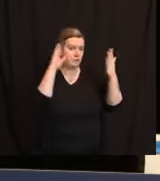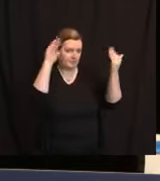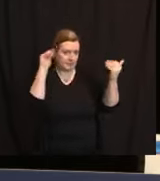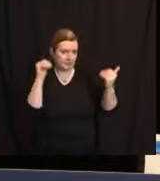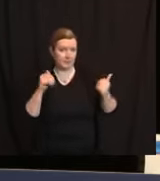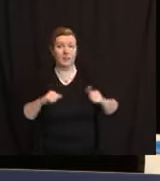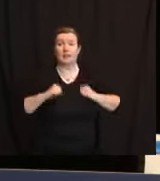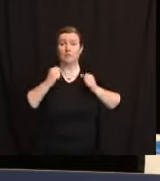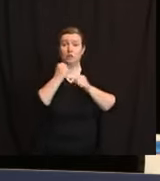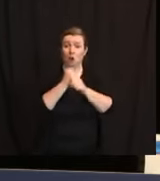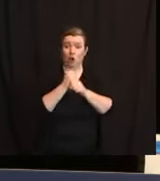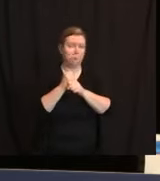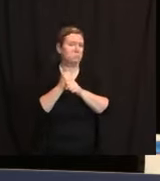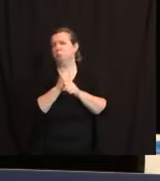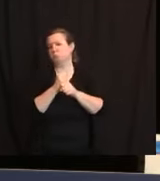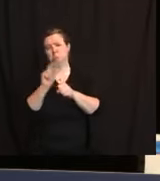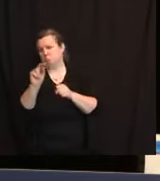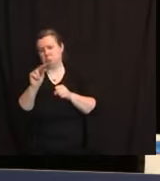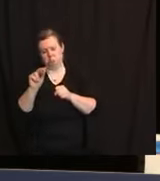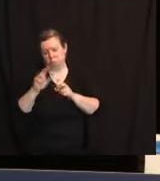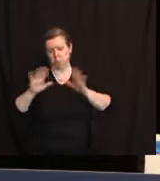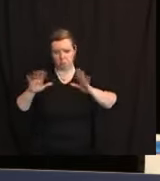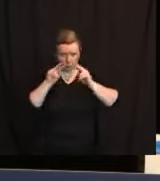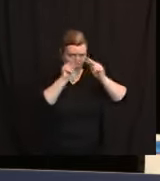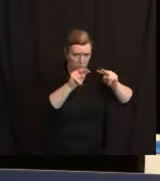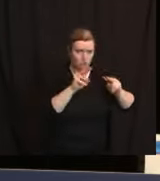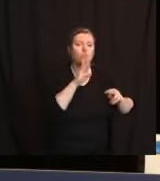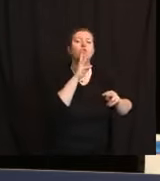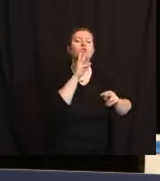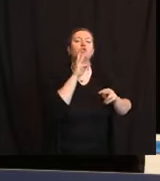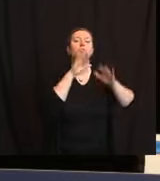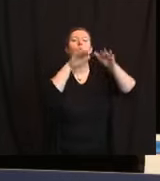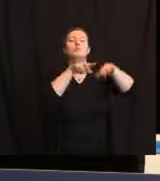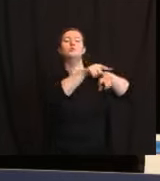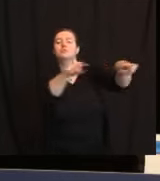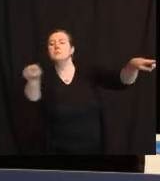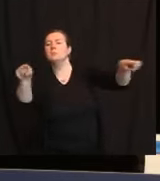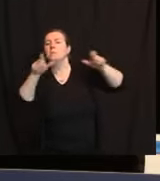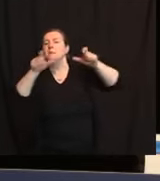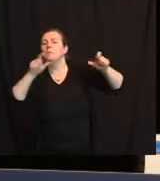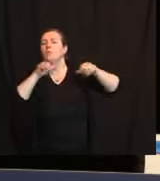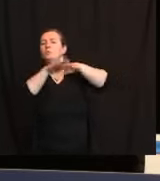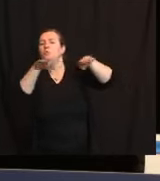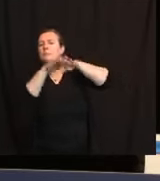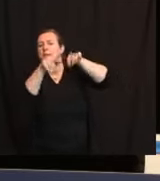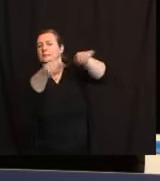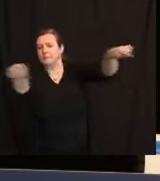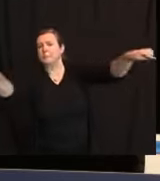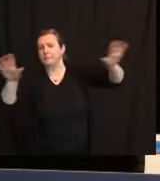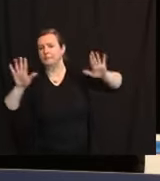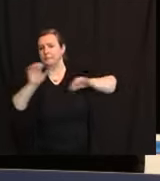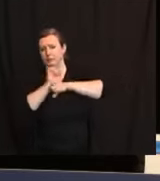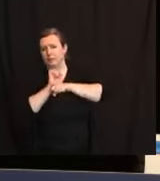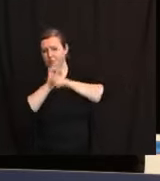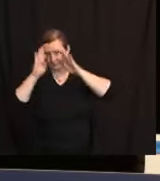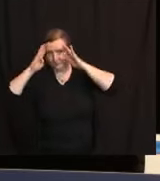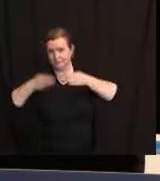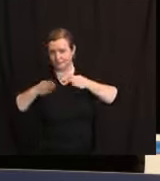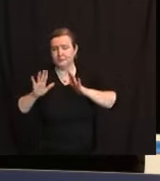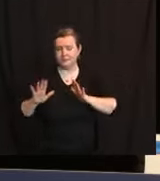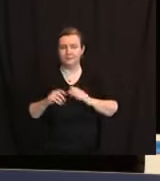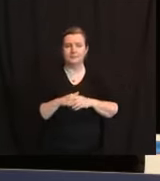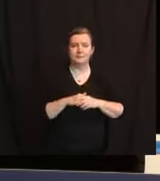the job that they always do, and that's to watch the ocean and watch to make sure everyone's safe there. We'll watch what's